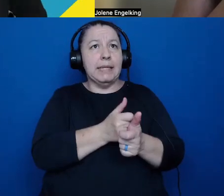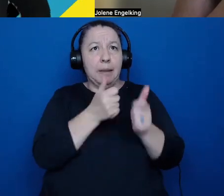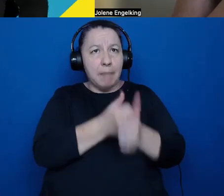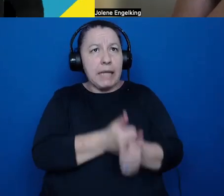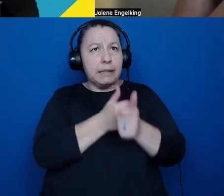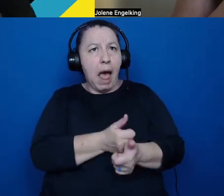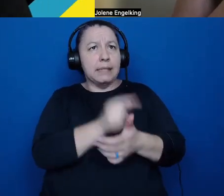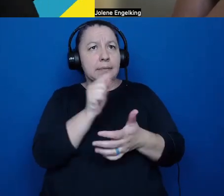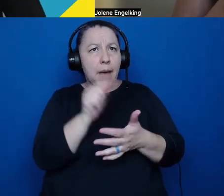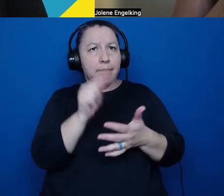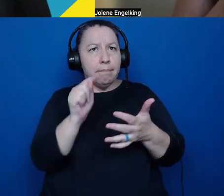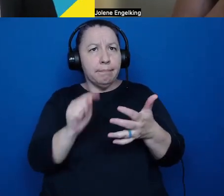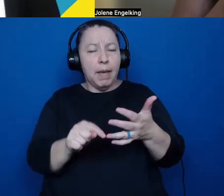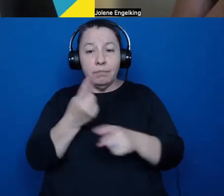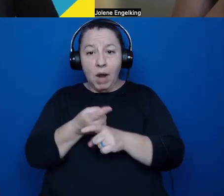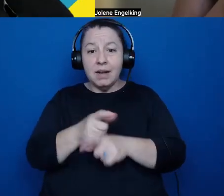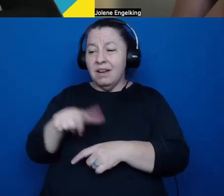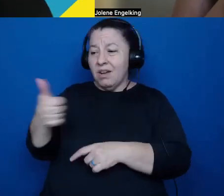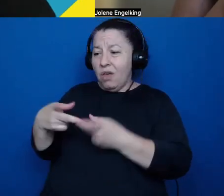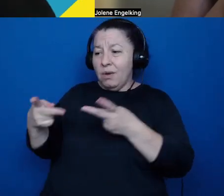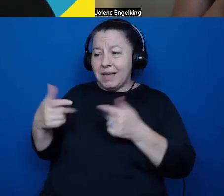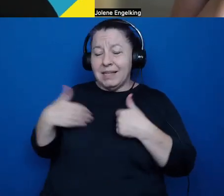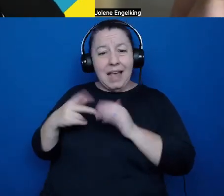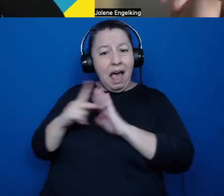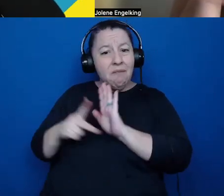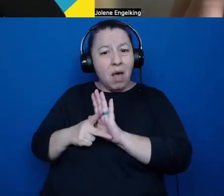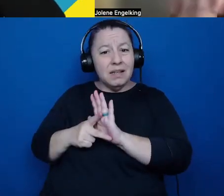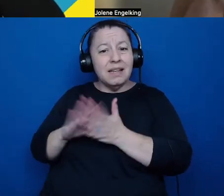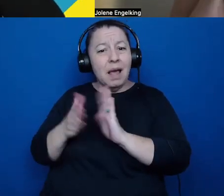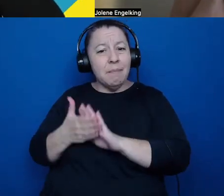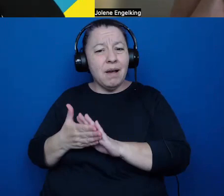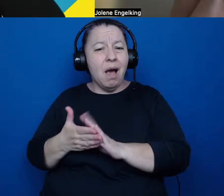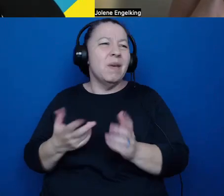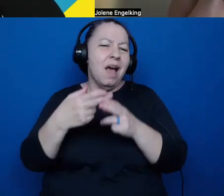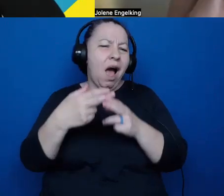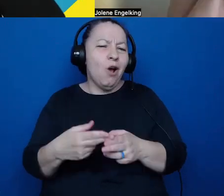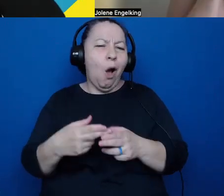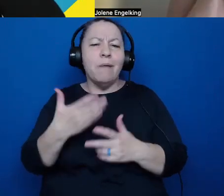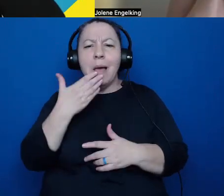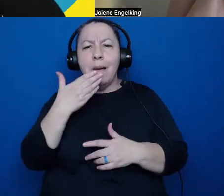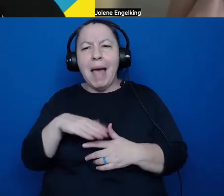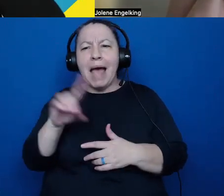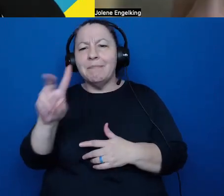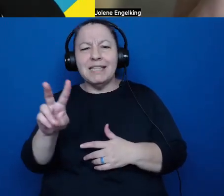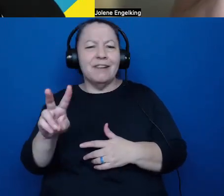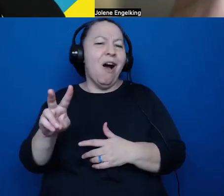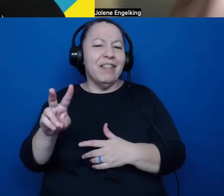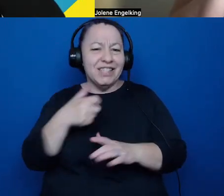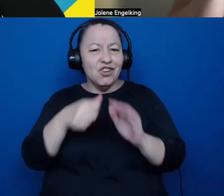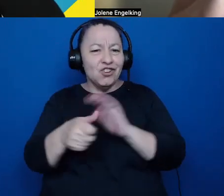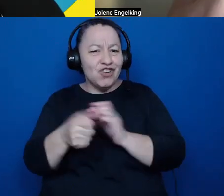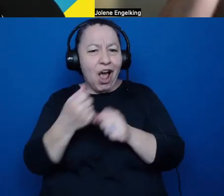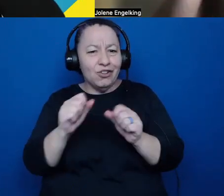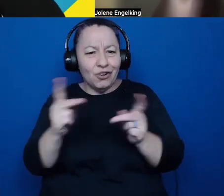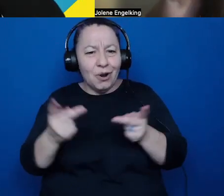Other places get policies that kind of have become like, they're what I call like the bad domestic violence shelter policies, where something happened